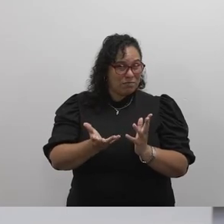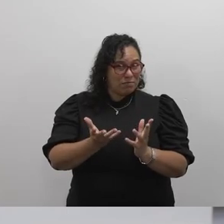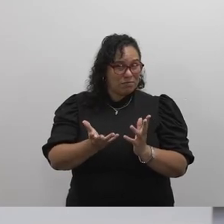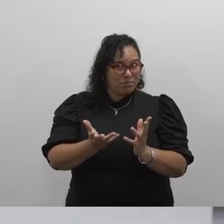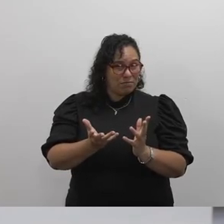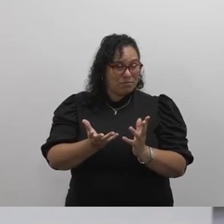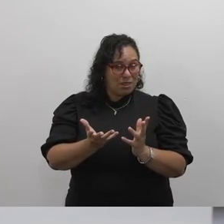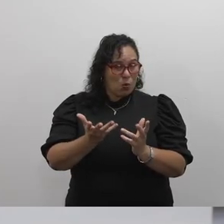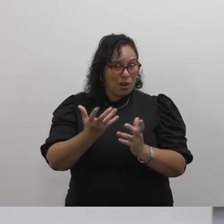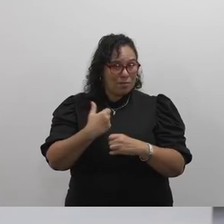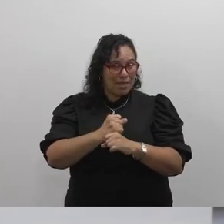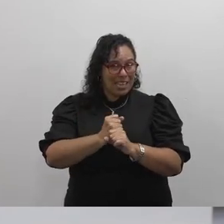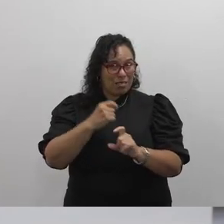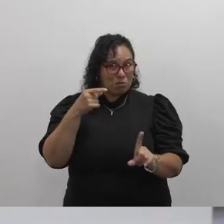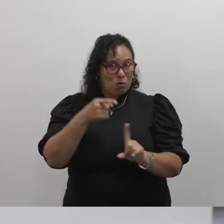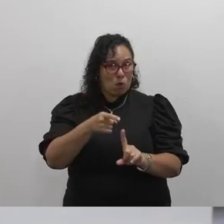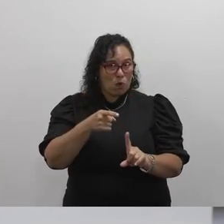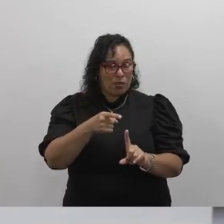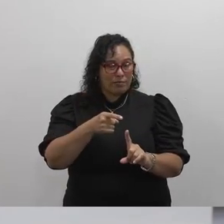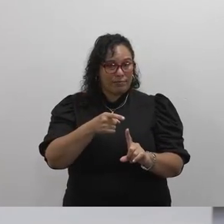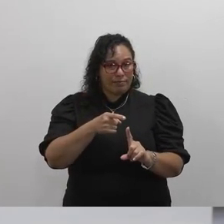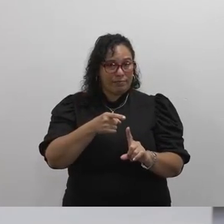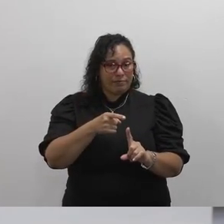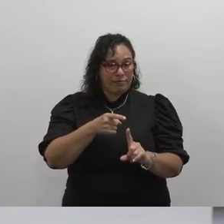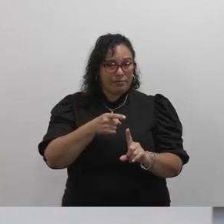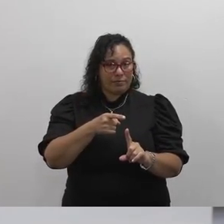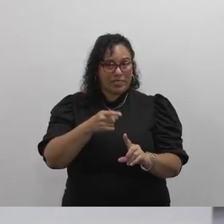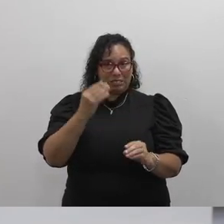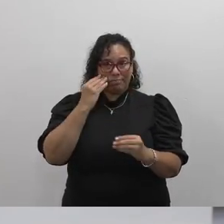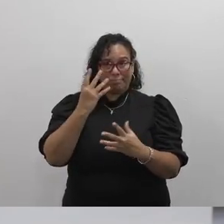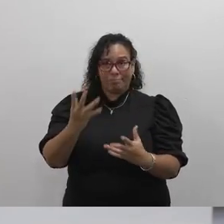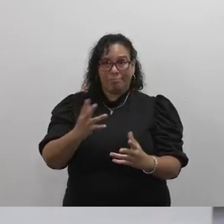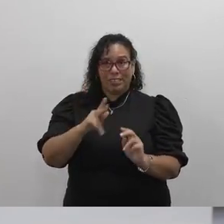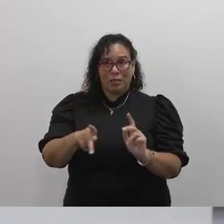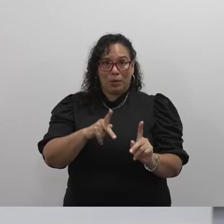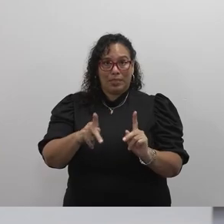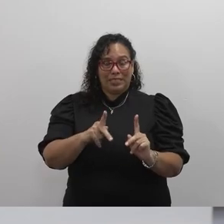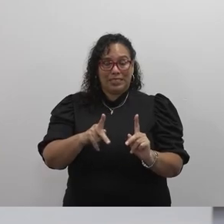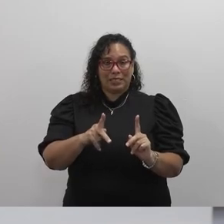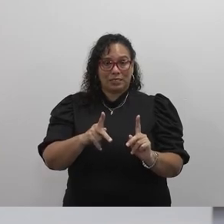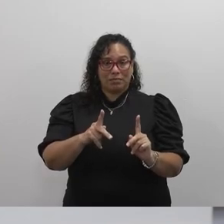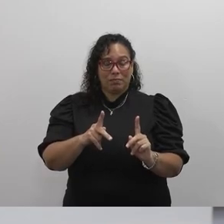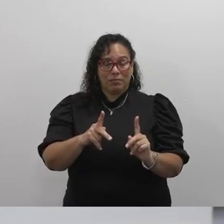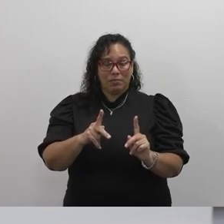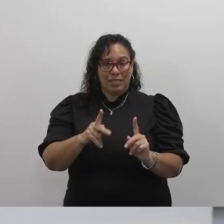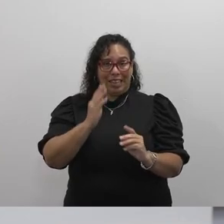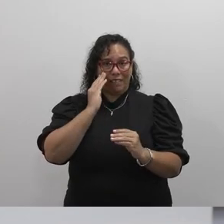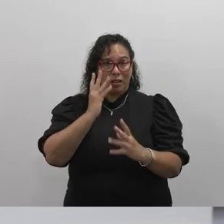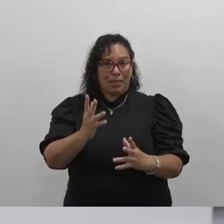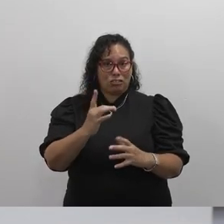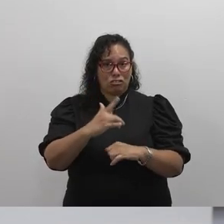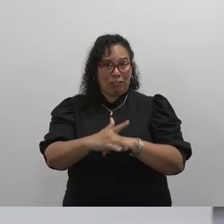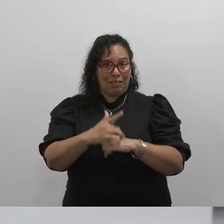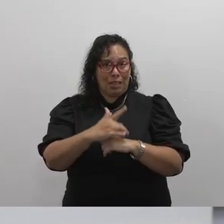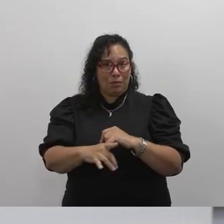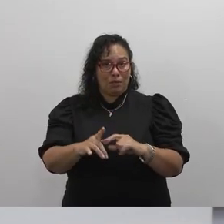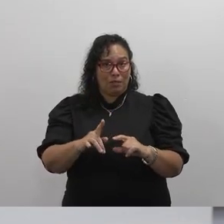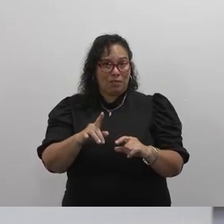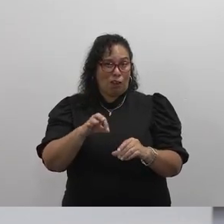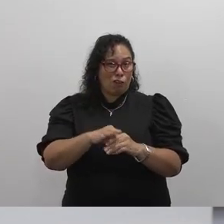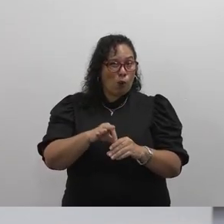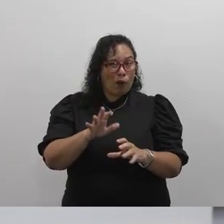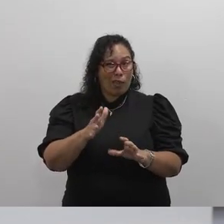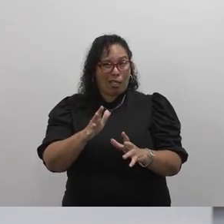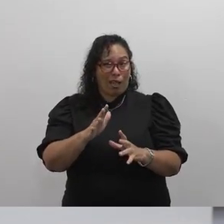make yes. that point to yeah. let the public know that the information is going to be available. We're just going to be voting on it kind of